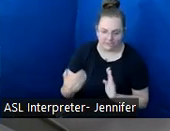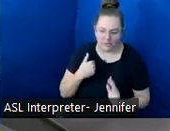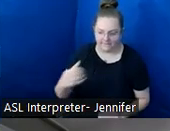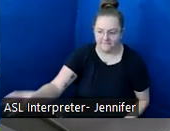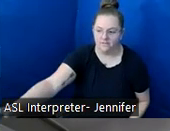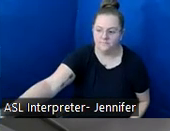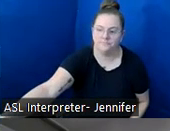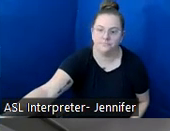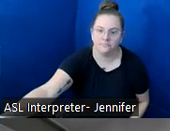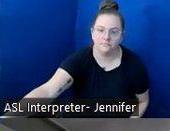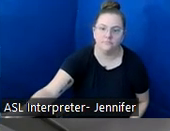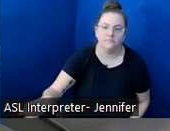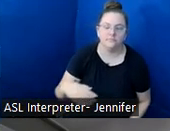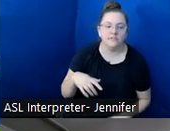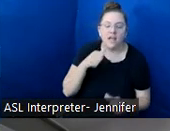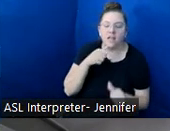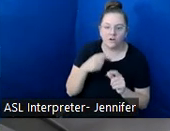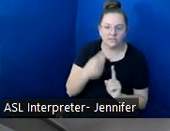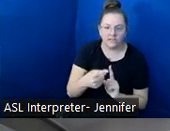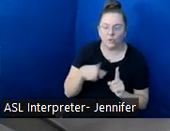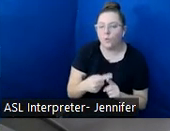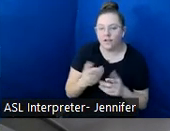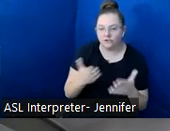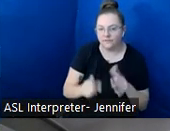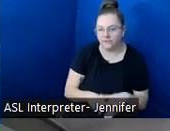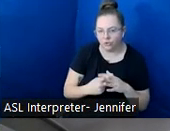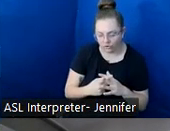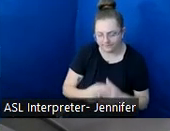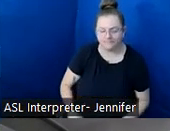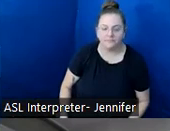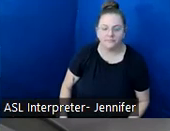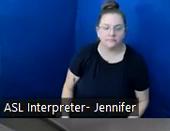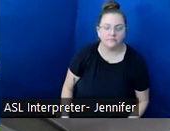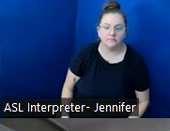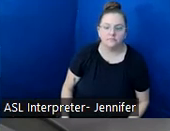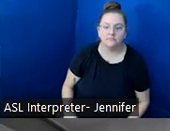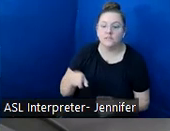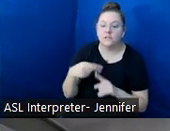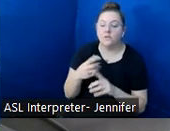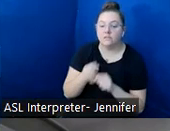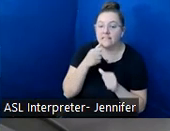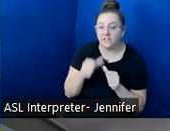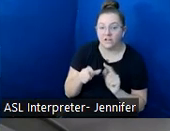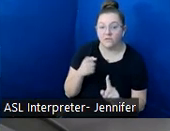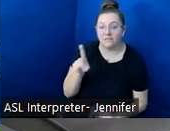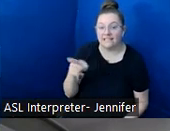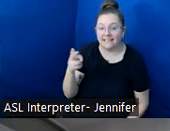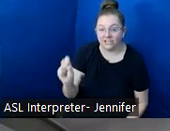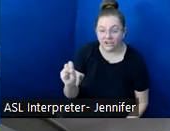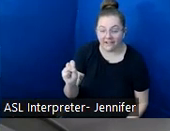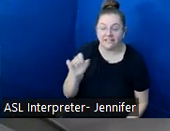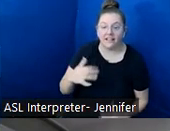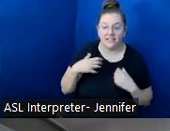you when the services will start. And after you receive that letter from DHS, the health plan that you're enrolled